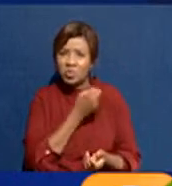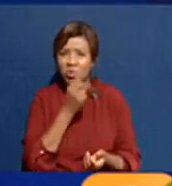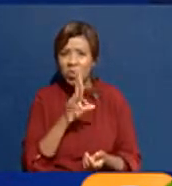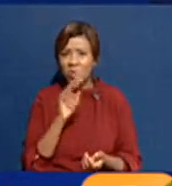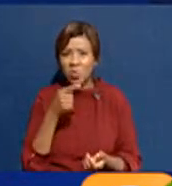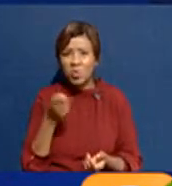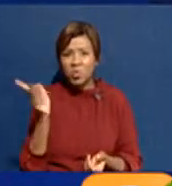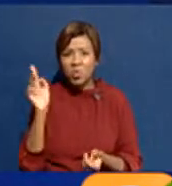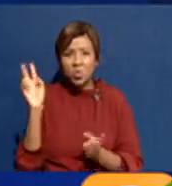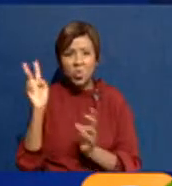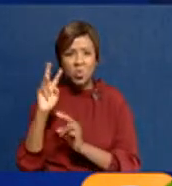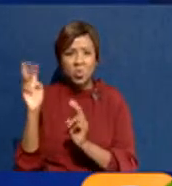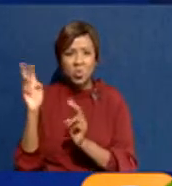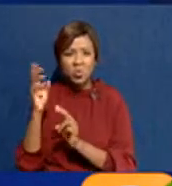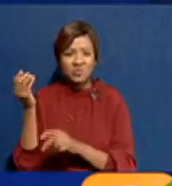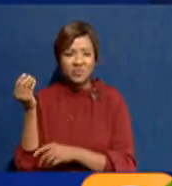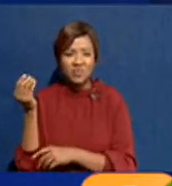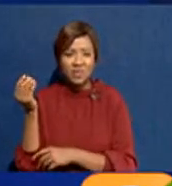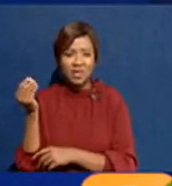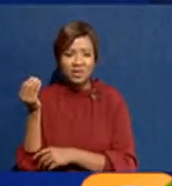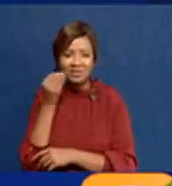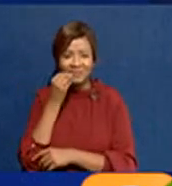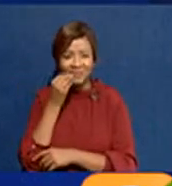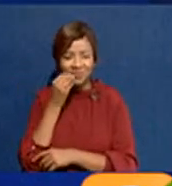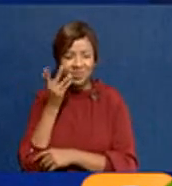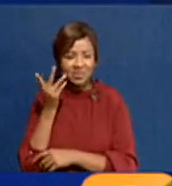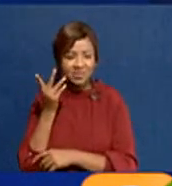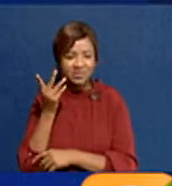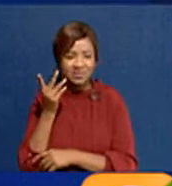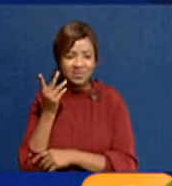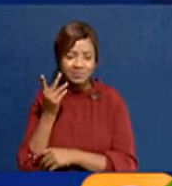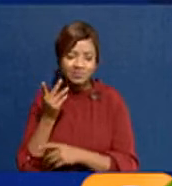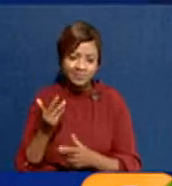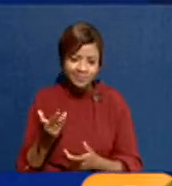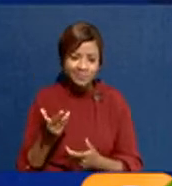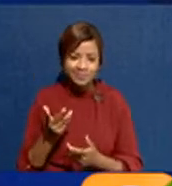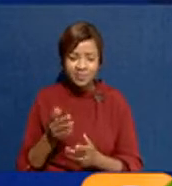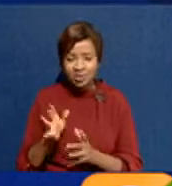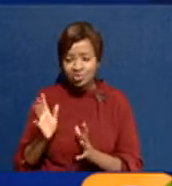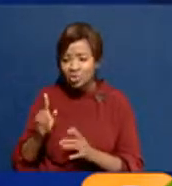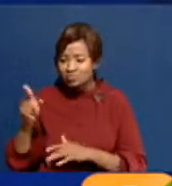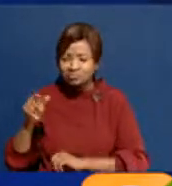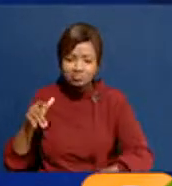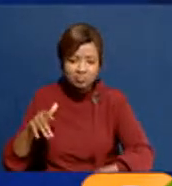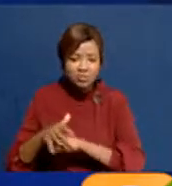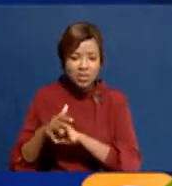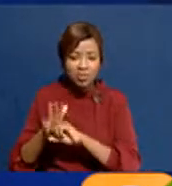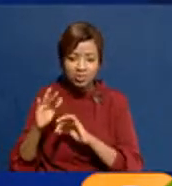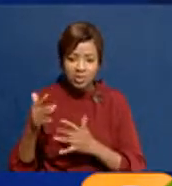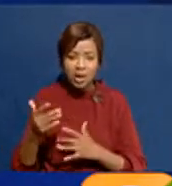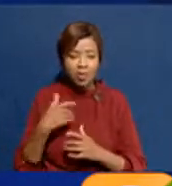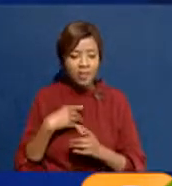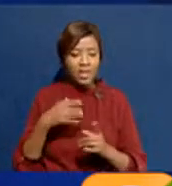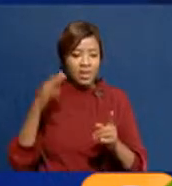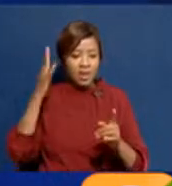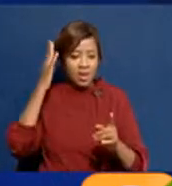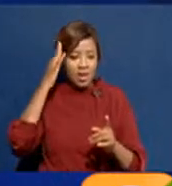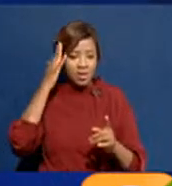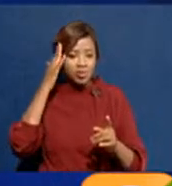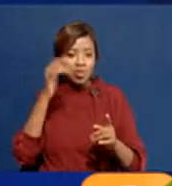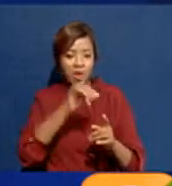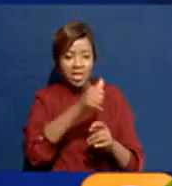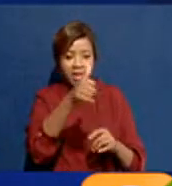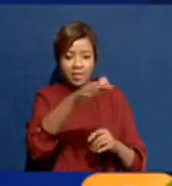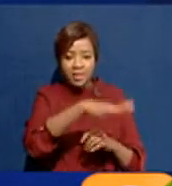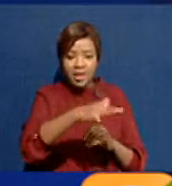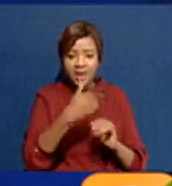child, for vaccine, or do I have to do something else? I think there have been programs which have helped in other